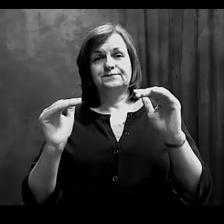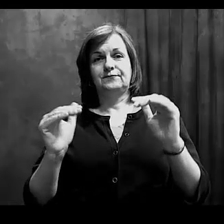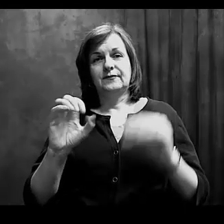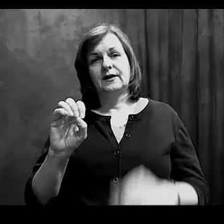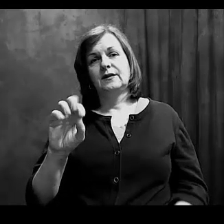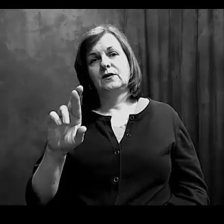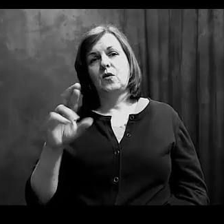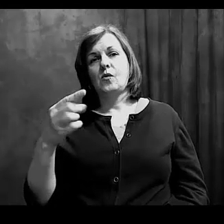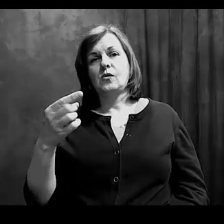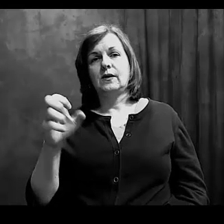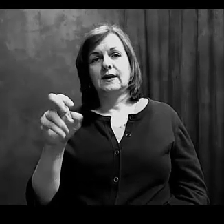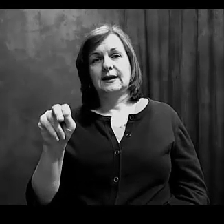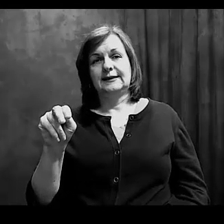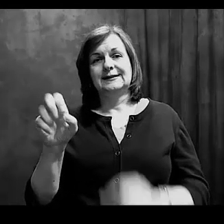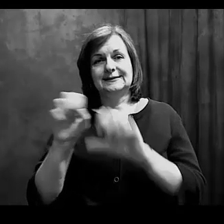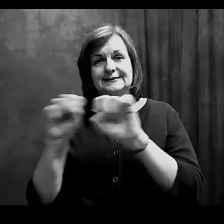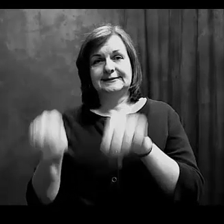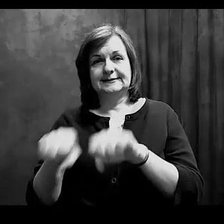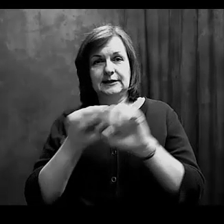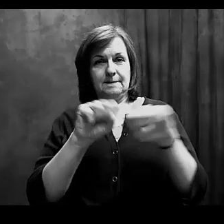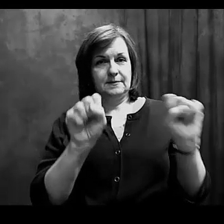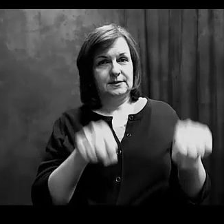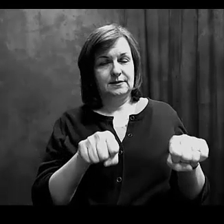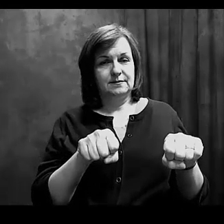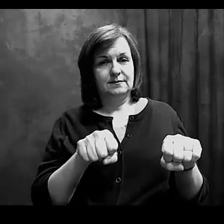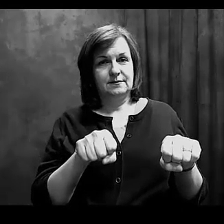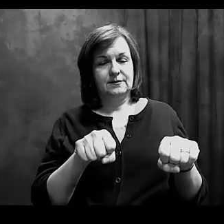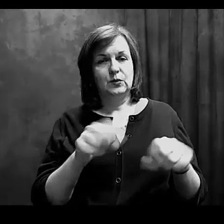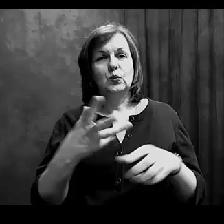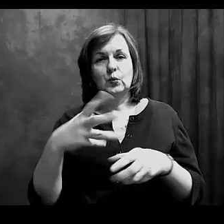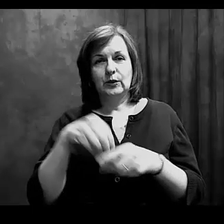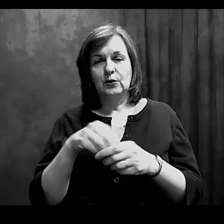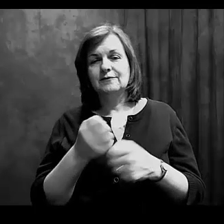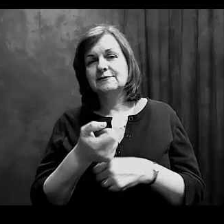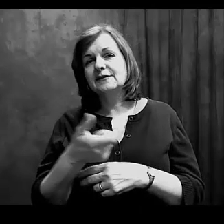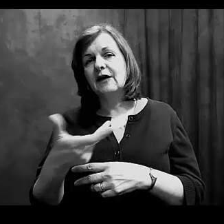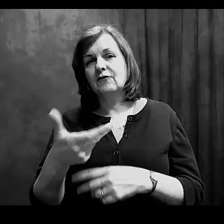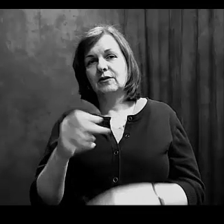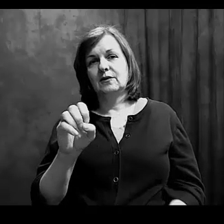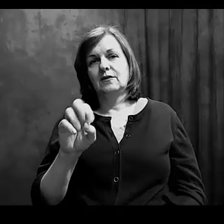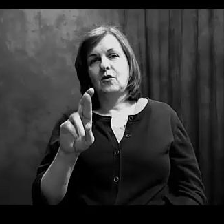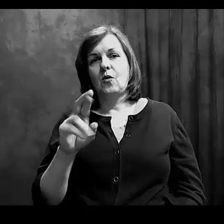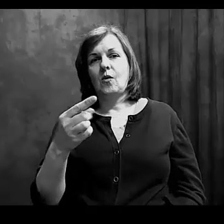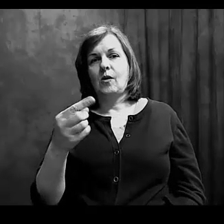Organ systems, as the name sort of implies, are going to be multiple organs